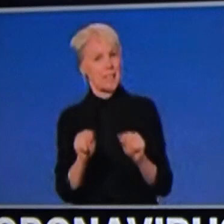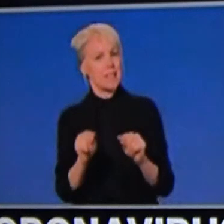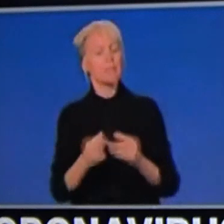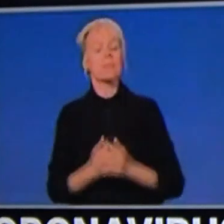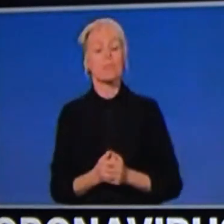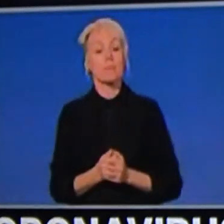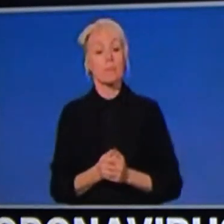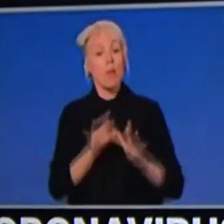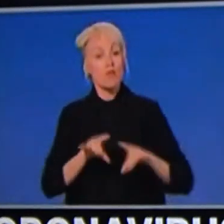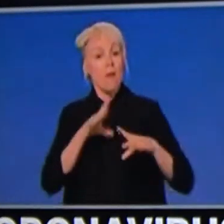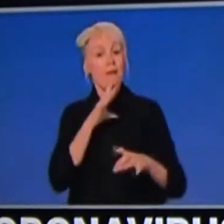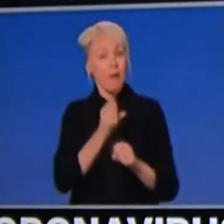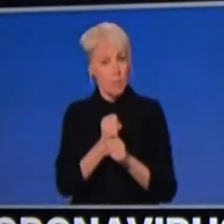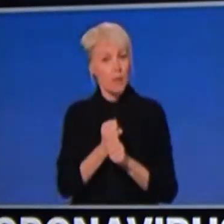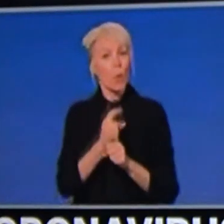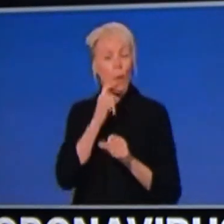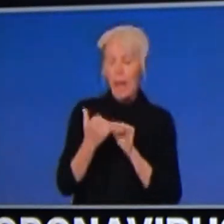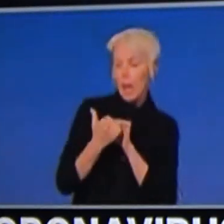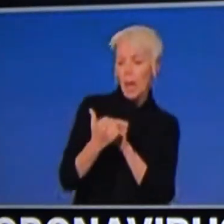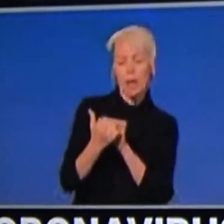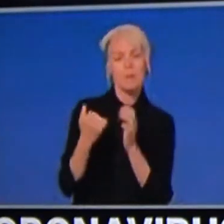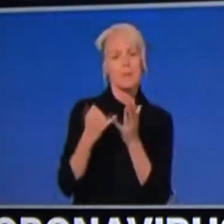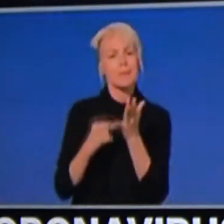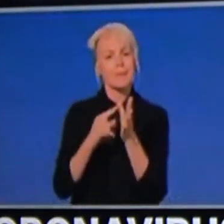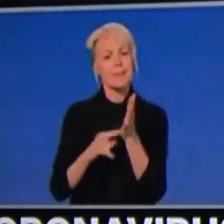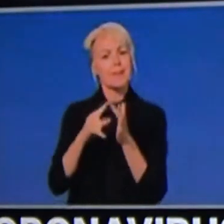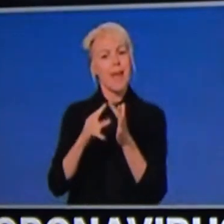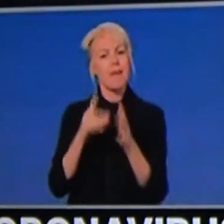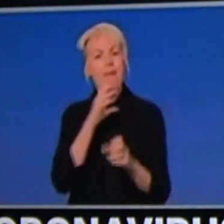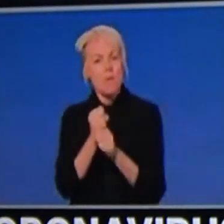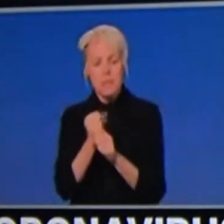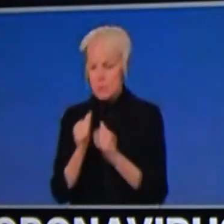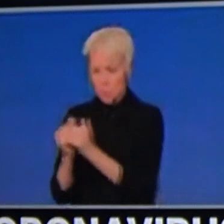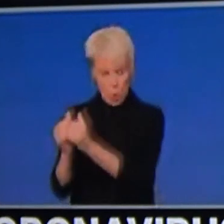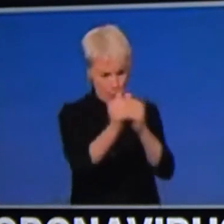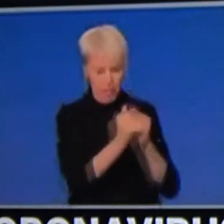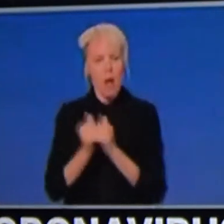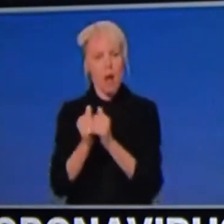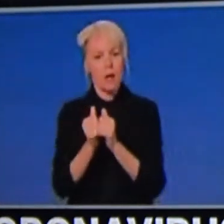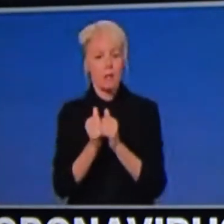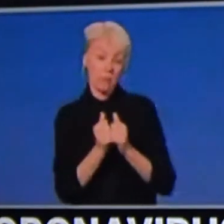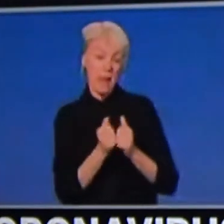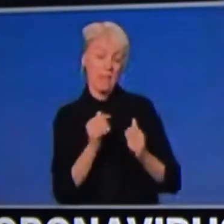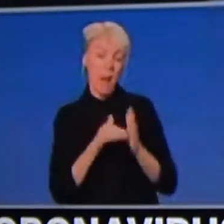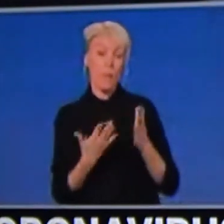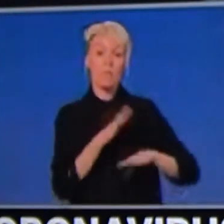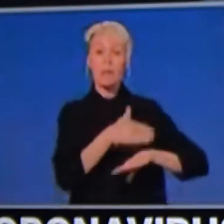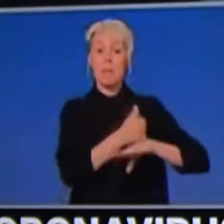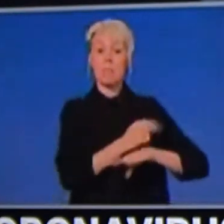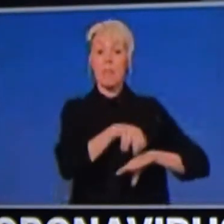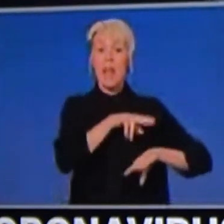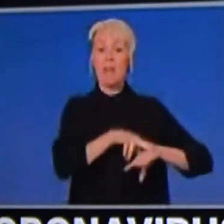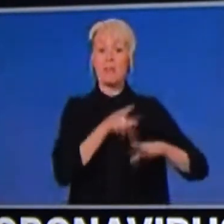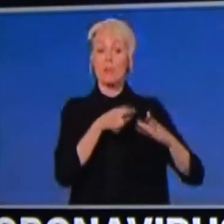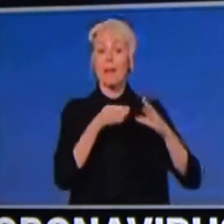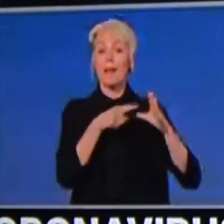to work together, and initially and potentially beyond as part of a national cabinet process to do that. Now,